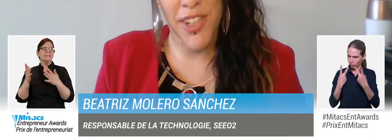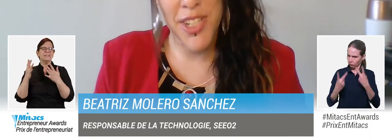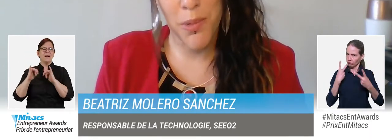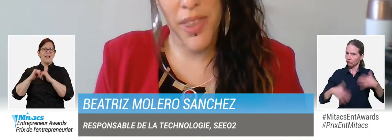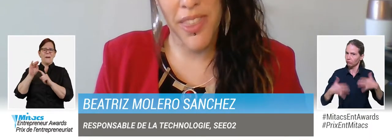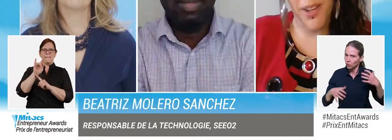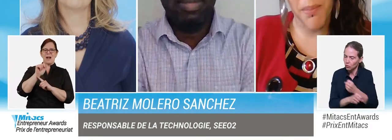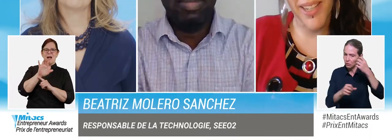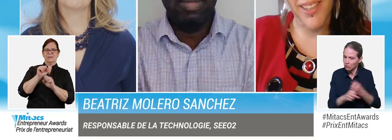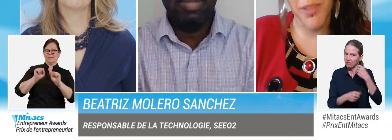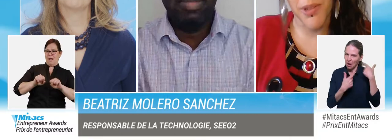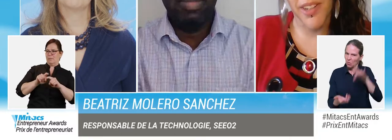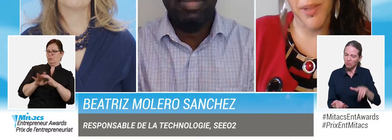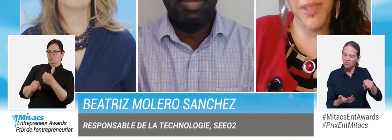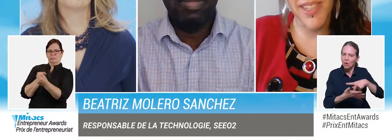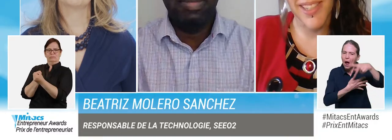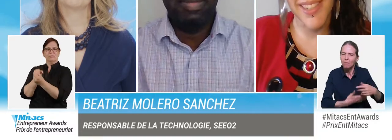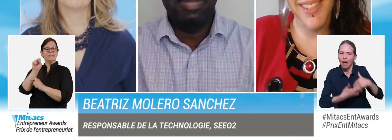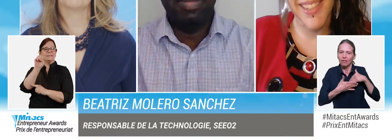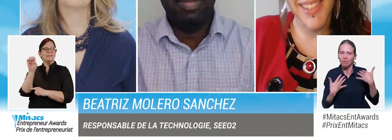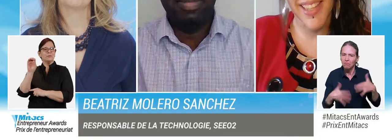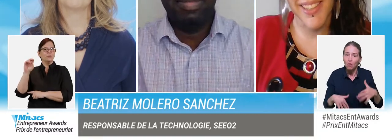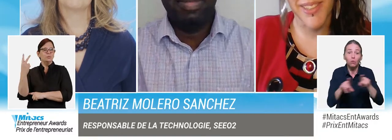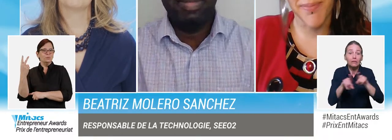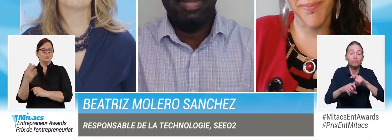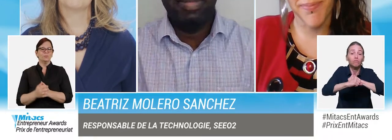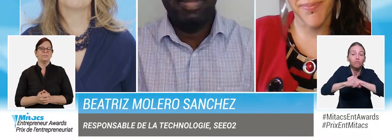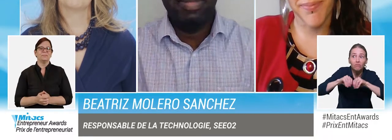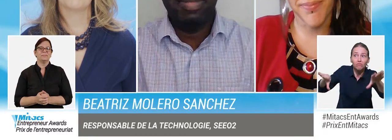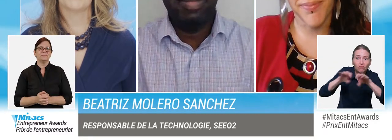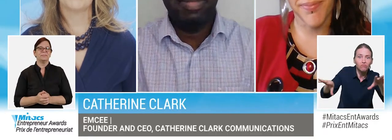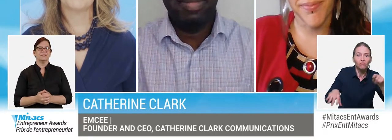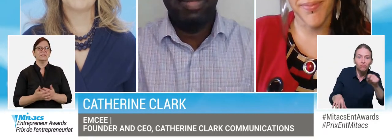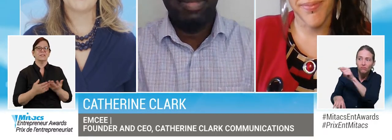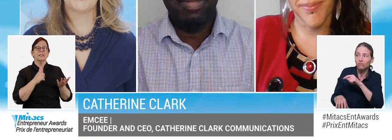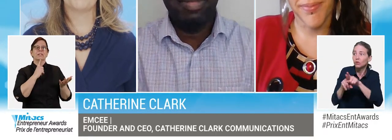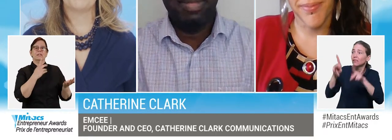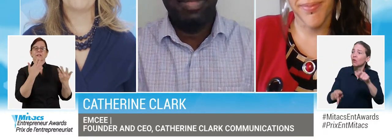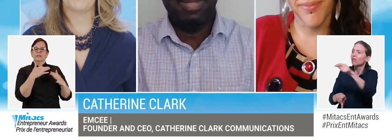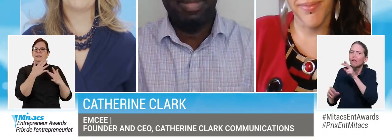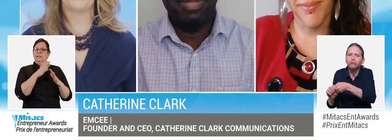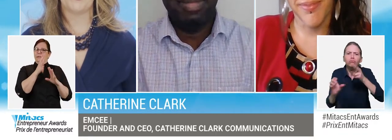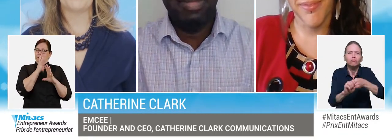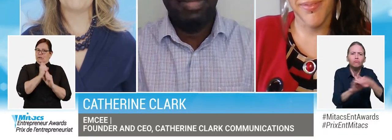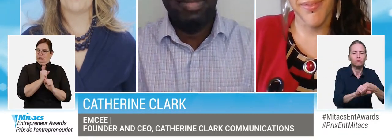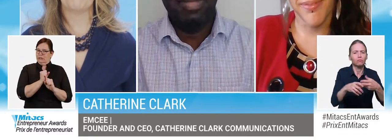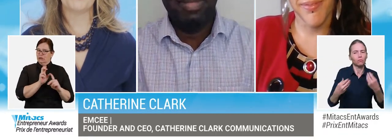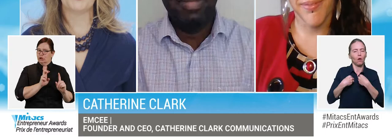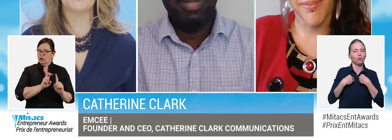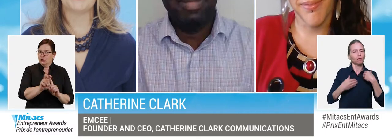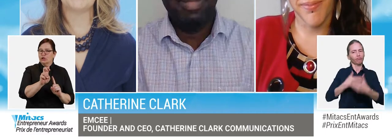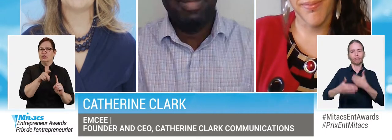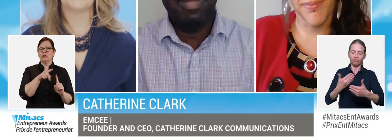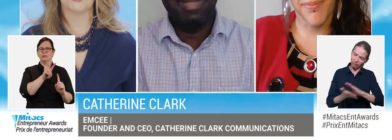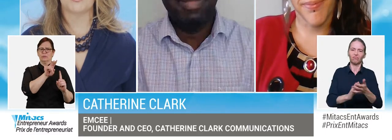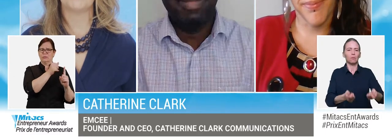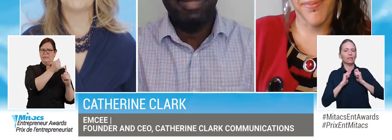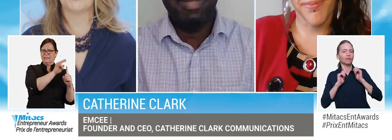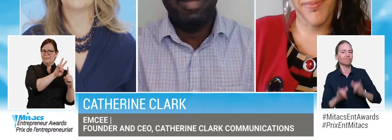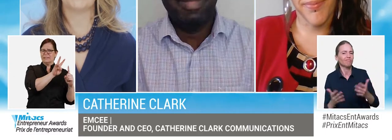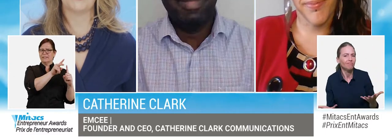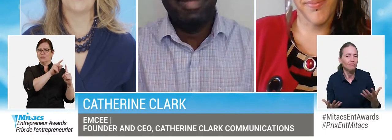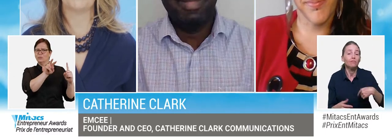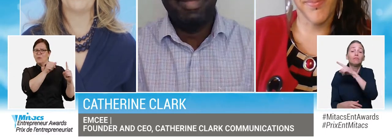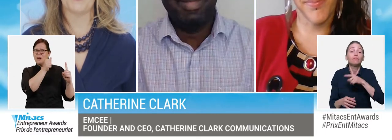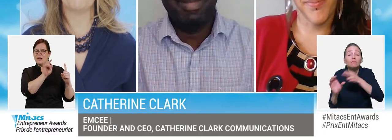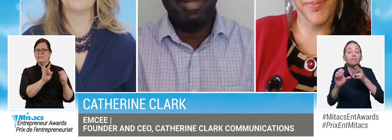different interns with Mitacs programs since then. But you've had a lot of opportunities and